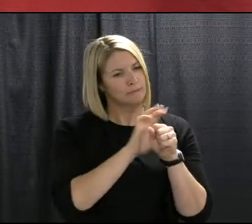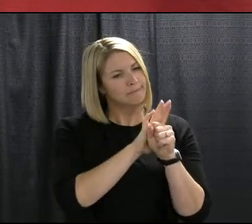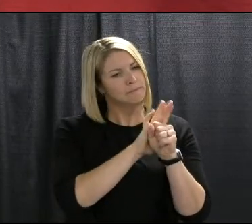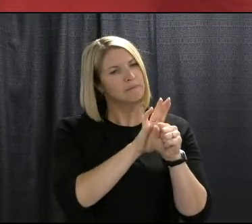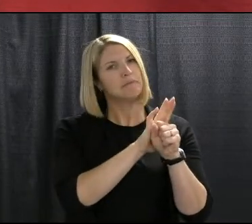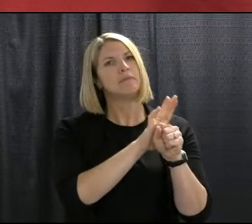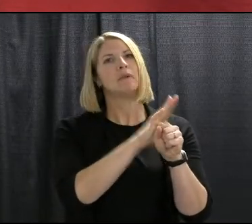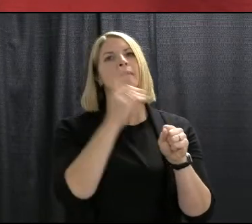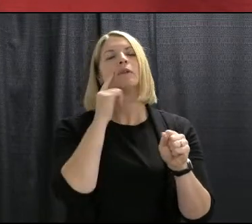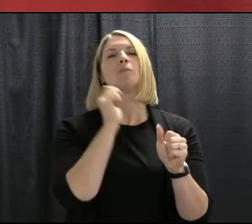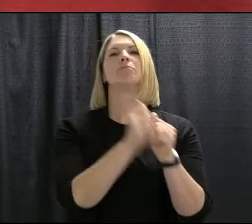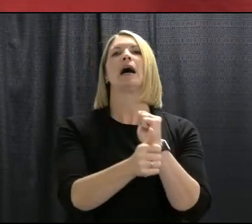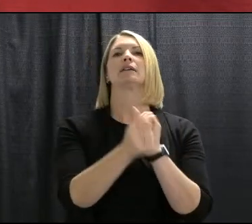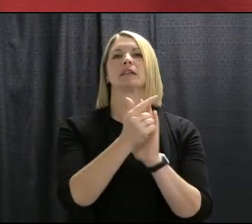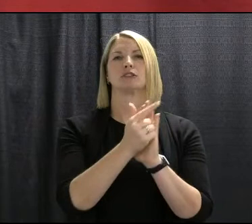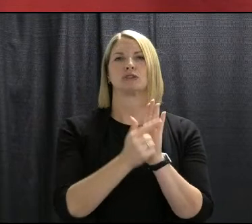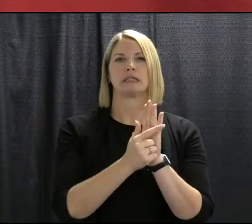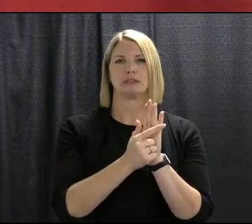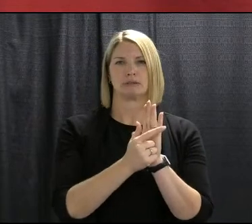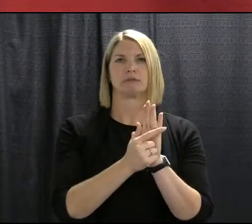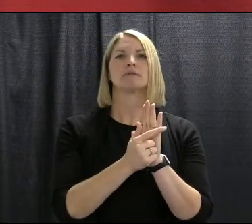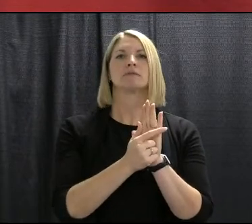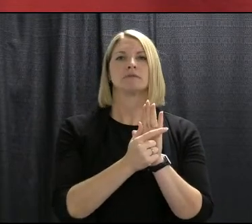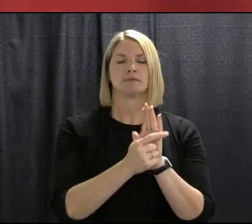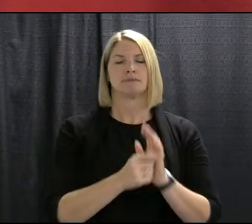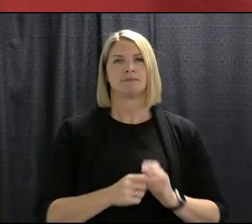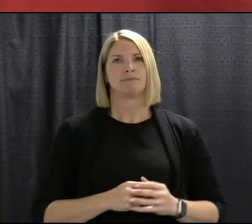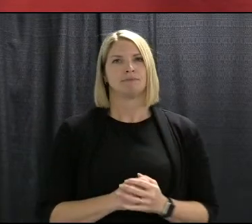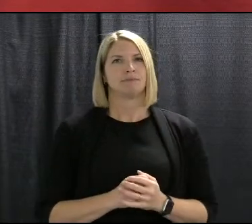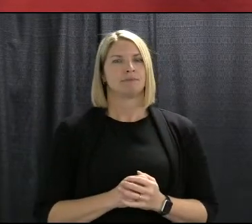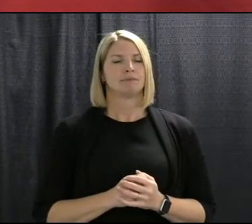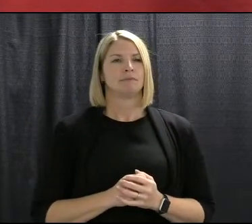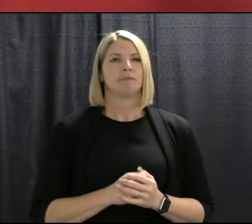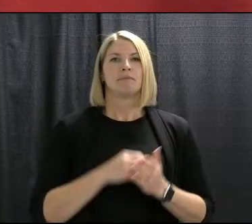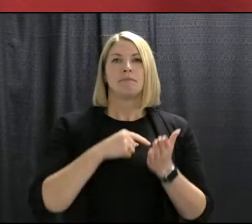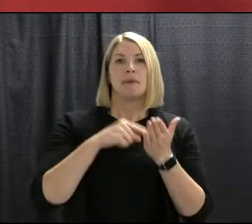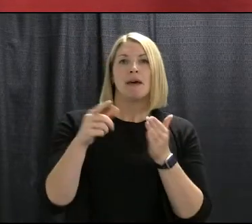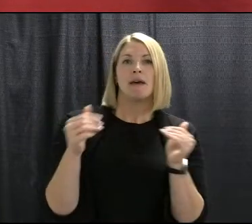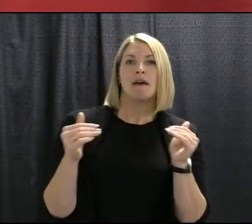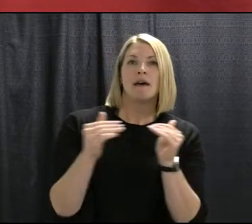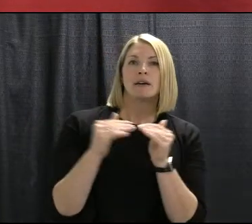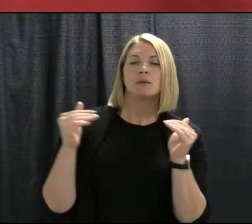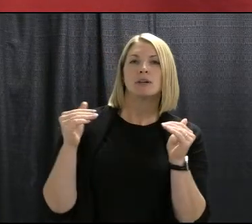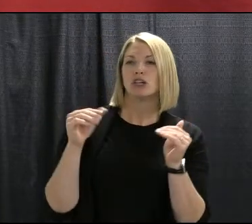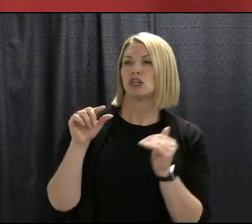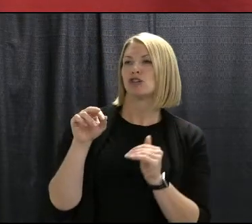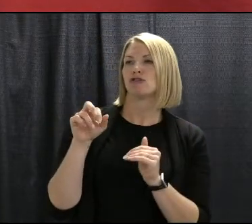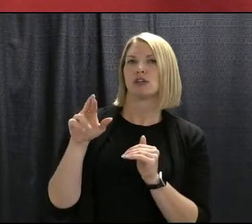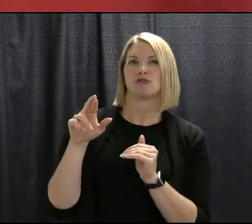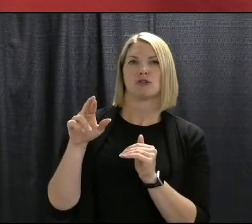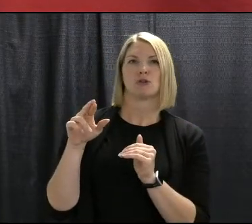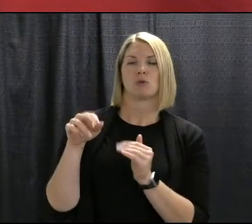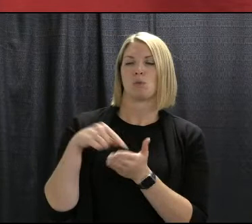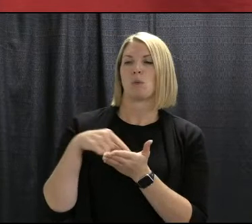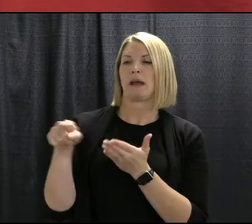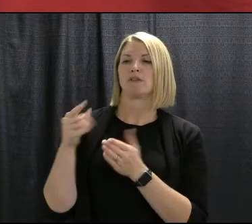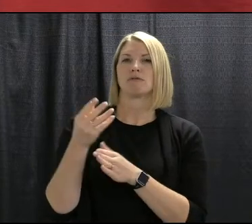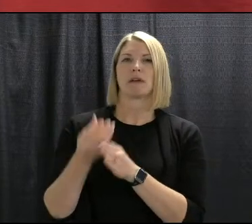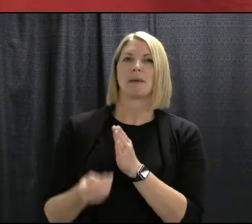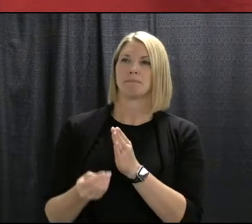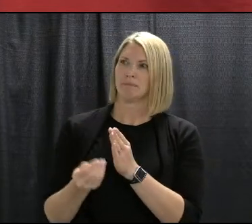Assembly. Achieving pay equity and closing the gender wage gap are important issues to